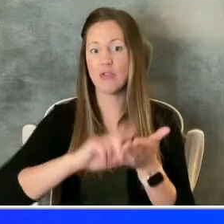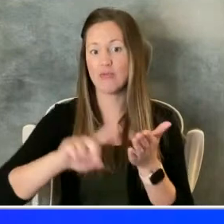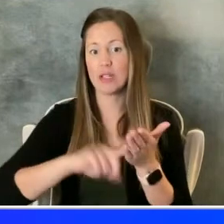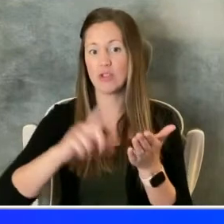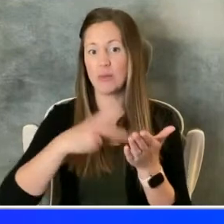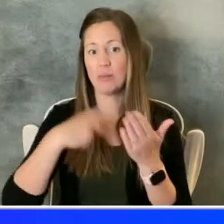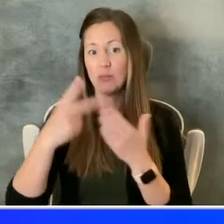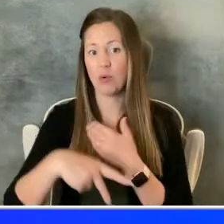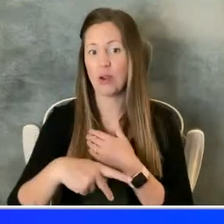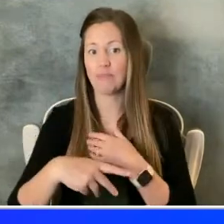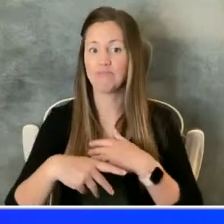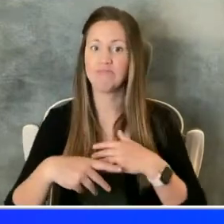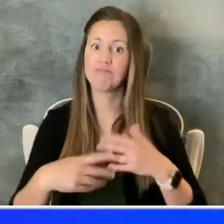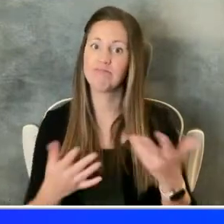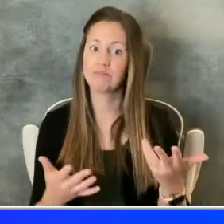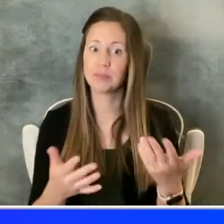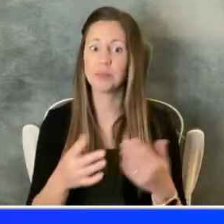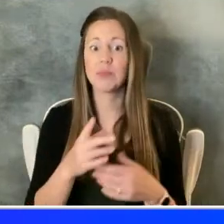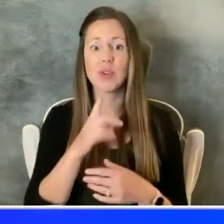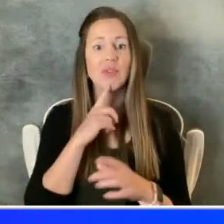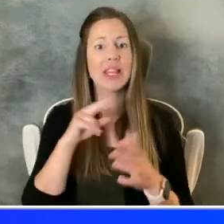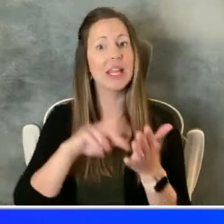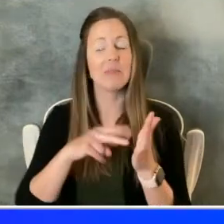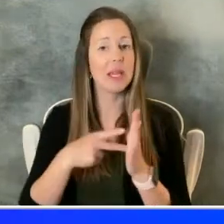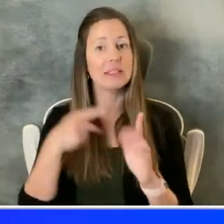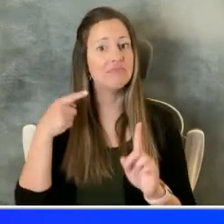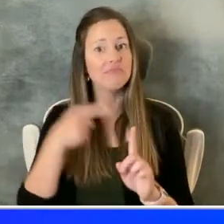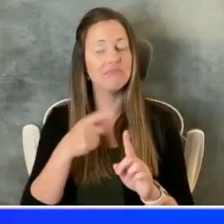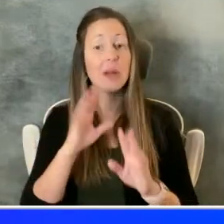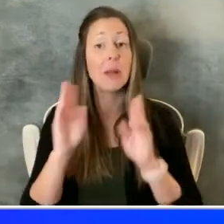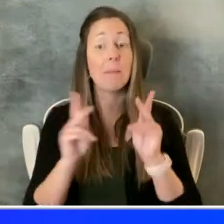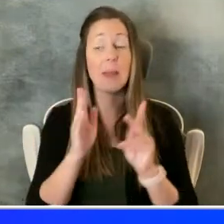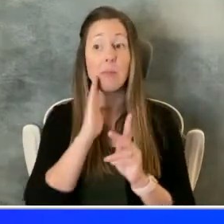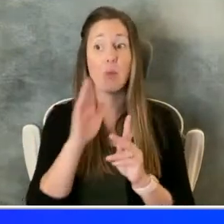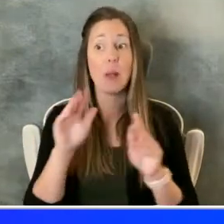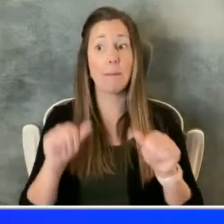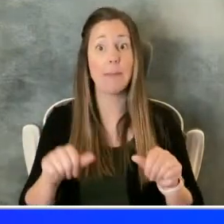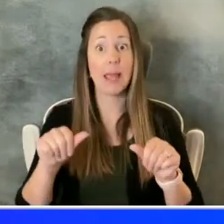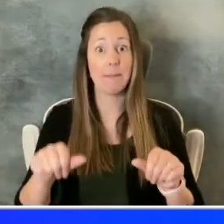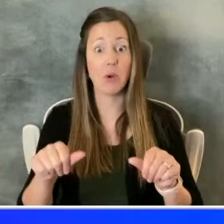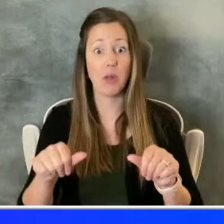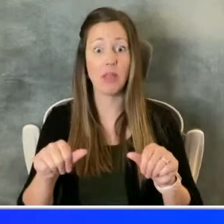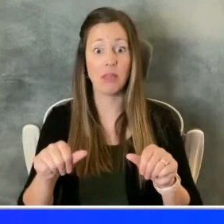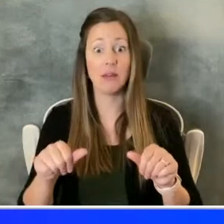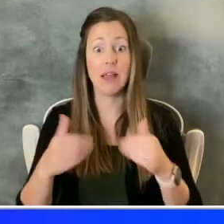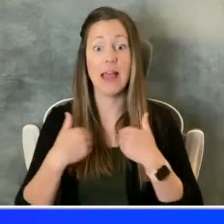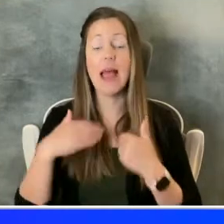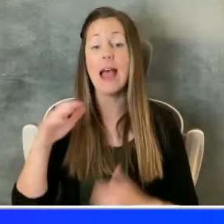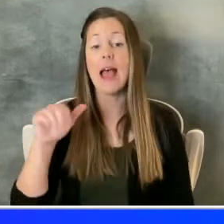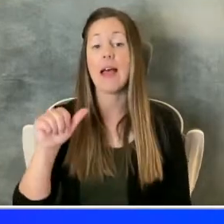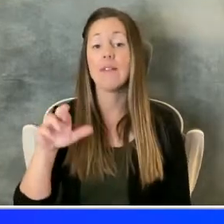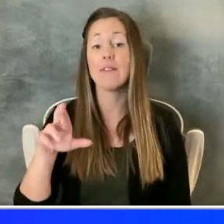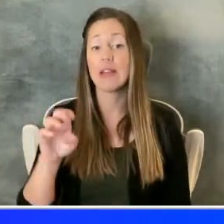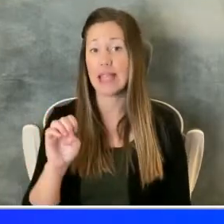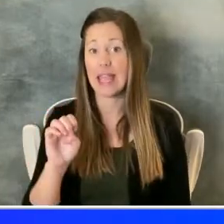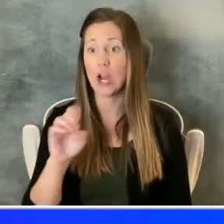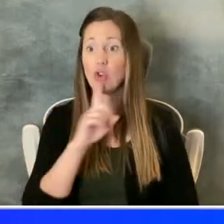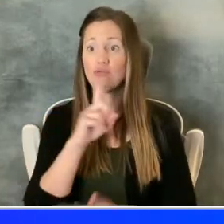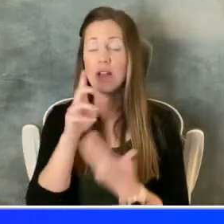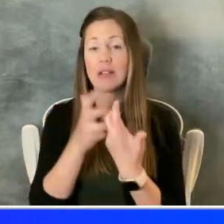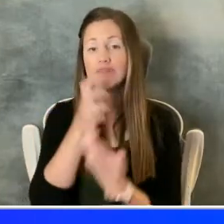means is that individuals will be able to receive care that is tailored to their